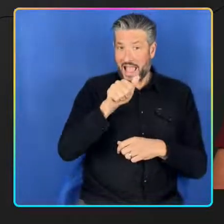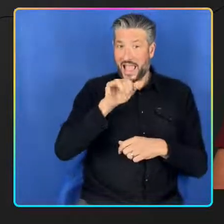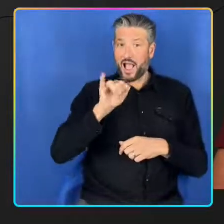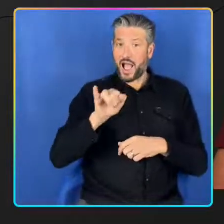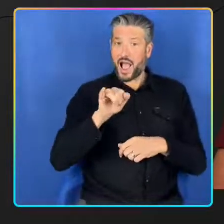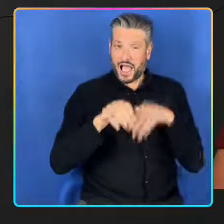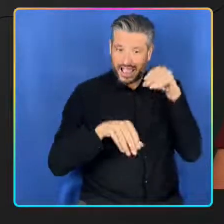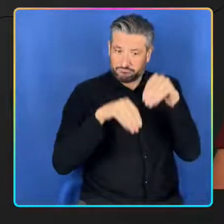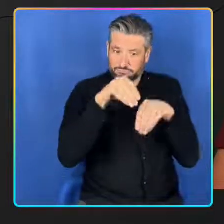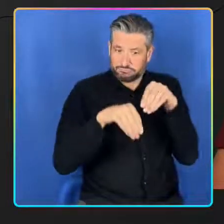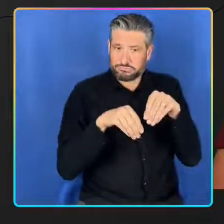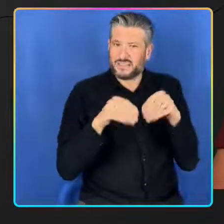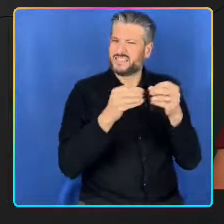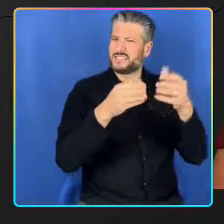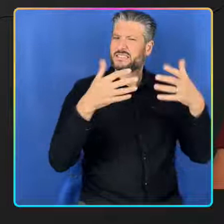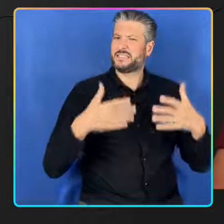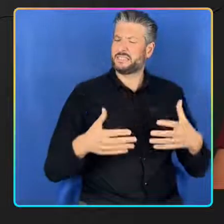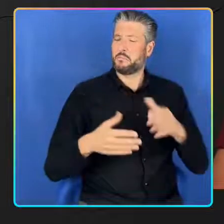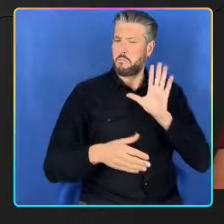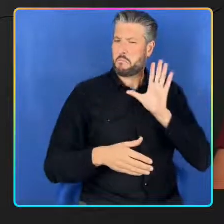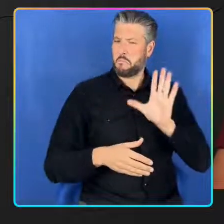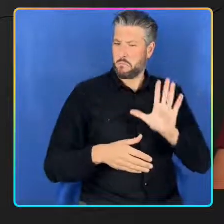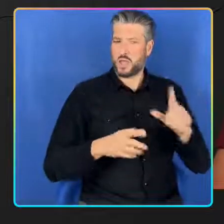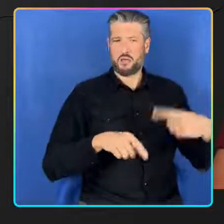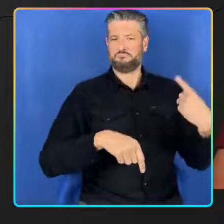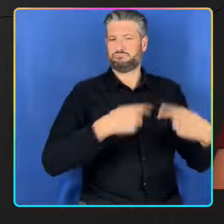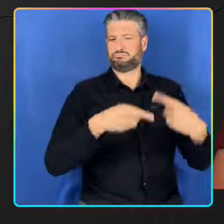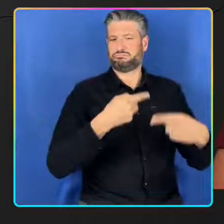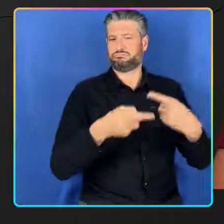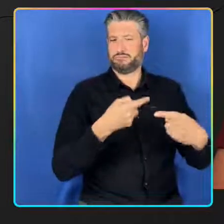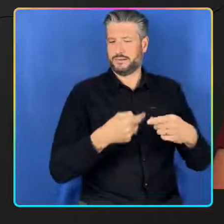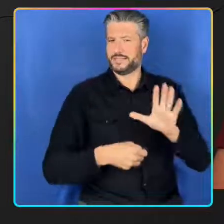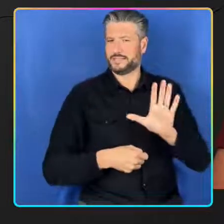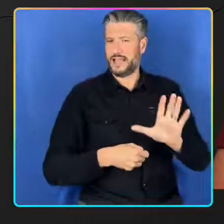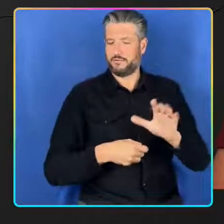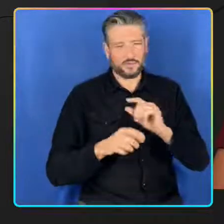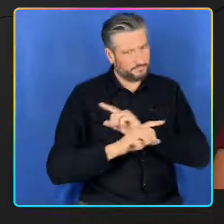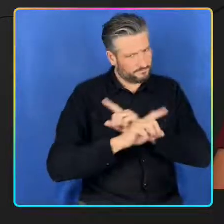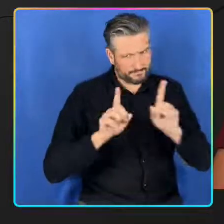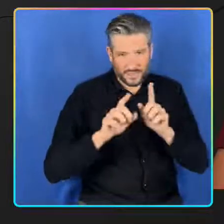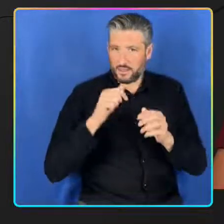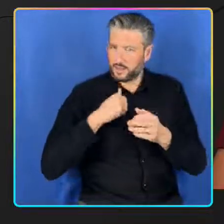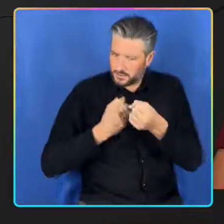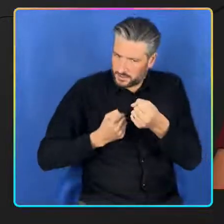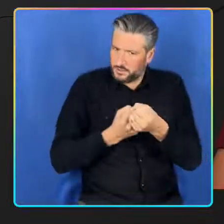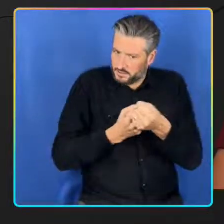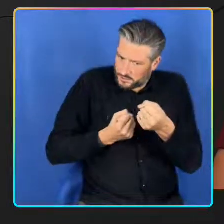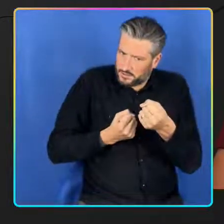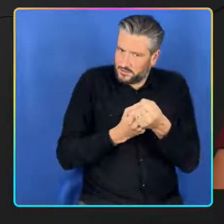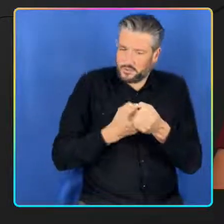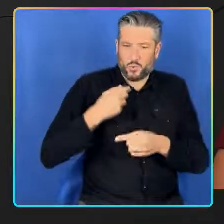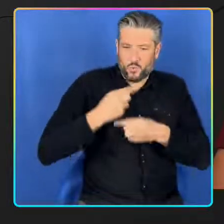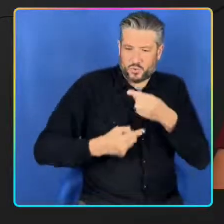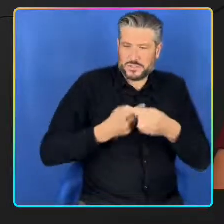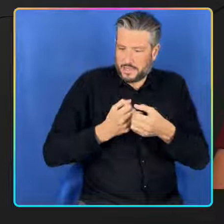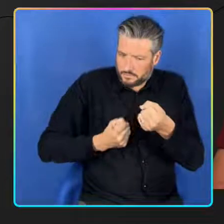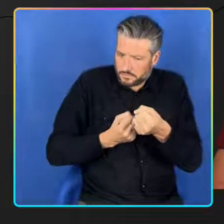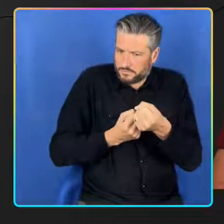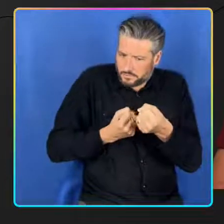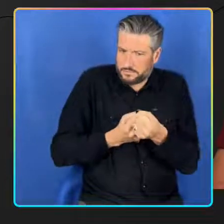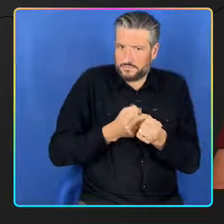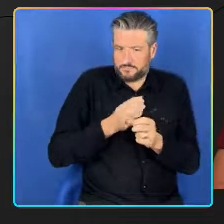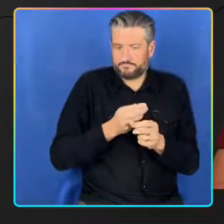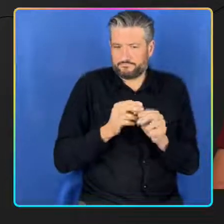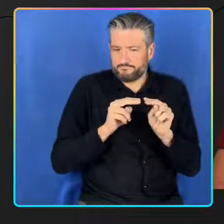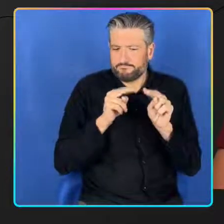to maintain or monitor it. And it's just not true. Like you are constantly babysitting these things. But in the same way that you have to oversee a team of